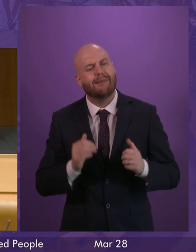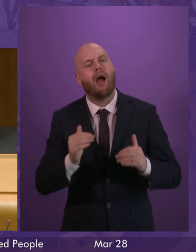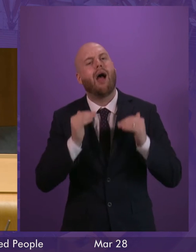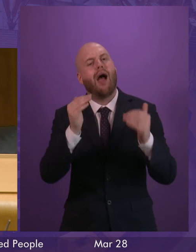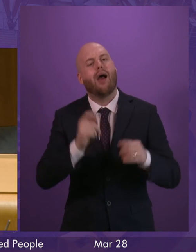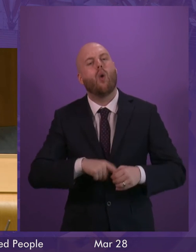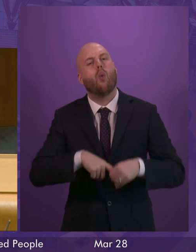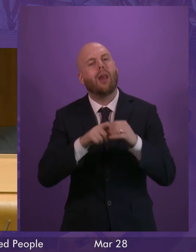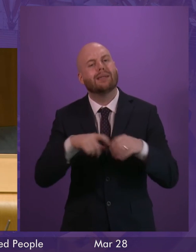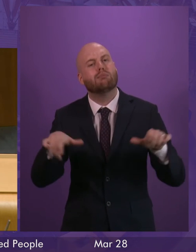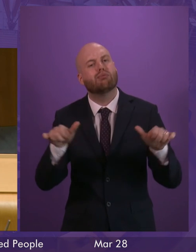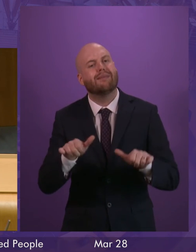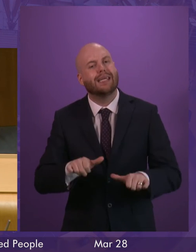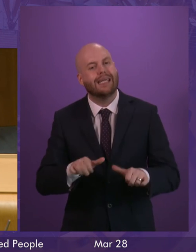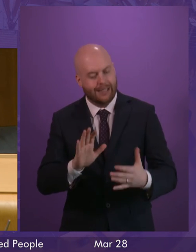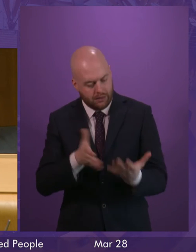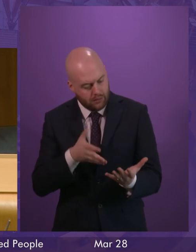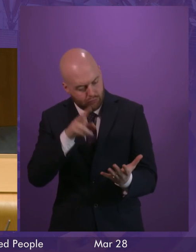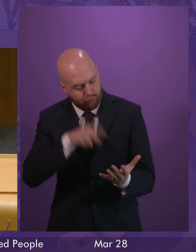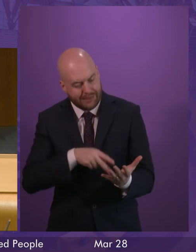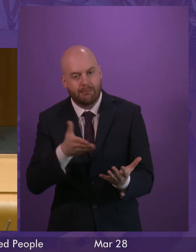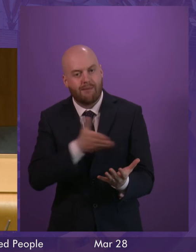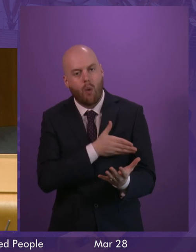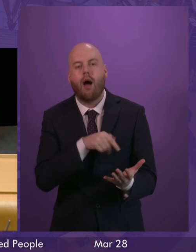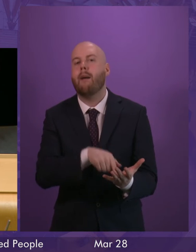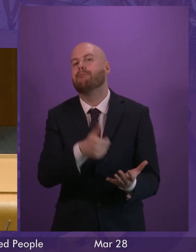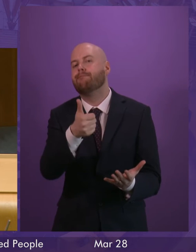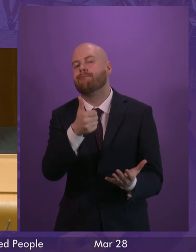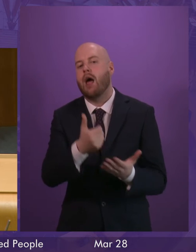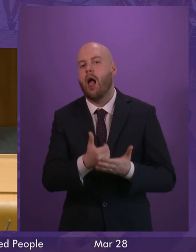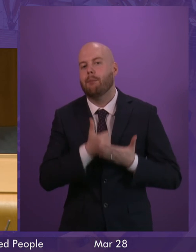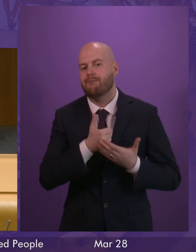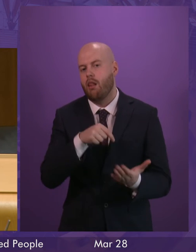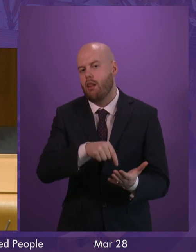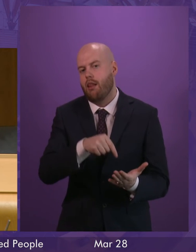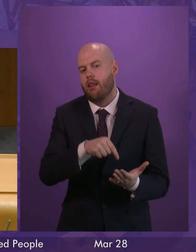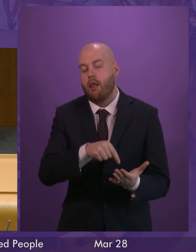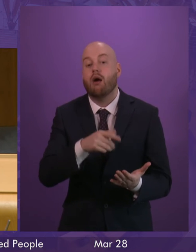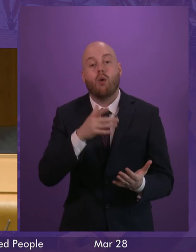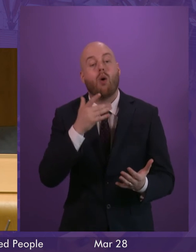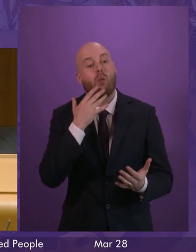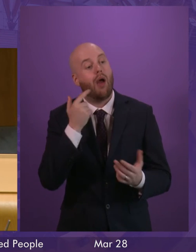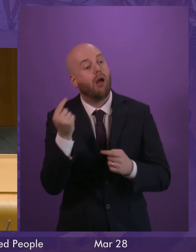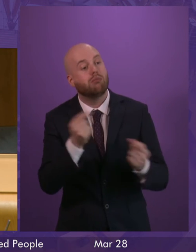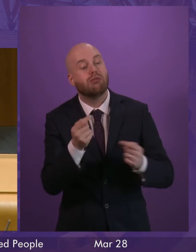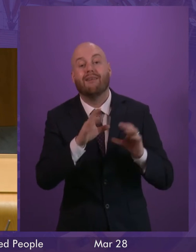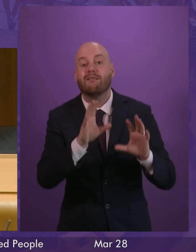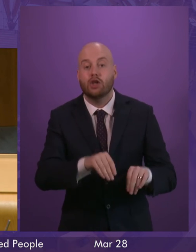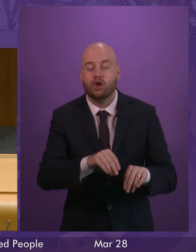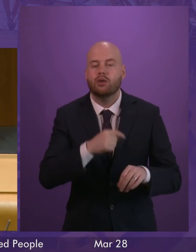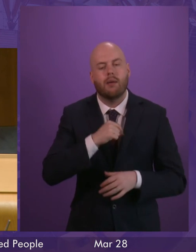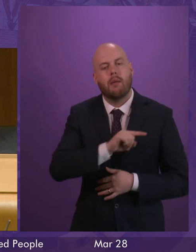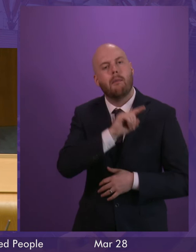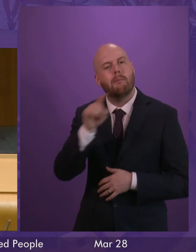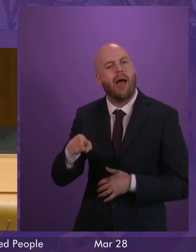this afternoon's debate and they've been deeply helpful. So after the meeting I did go back and I reread the submission just recently by Glasgow Disability Alliance